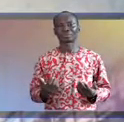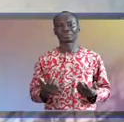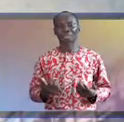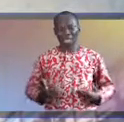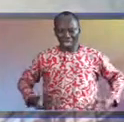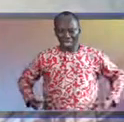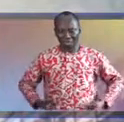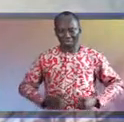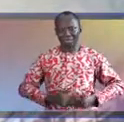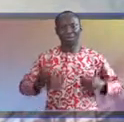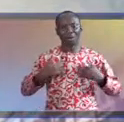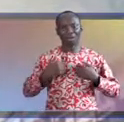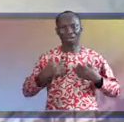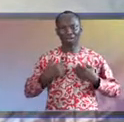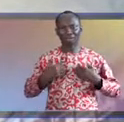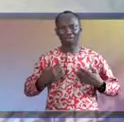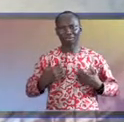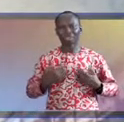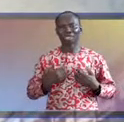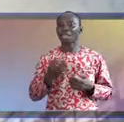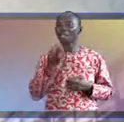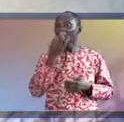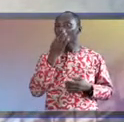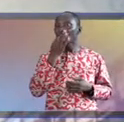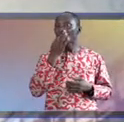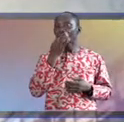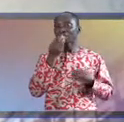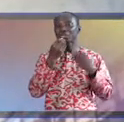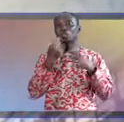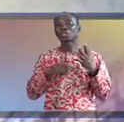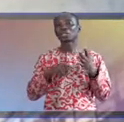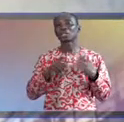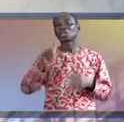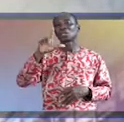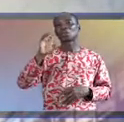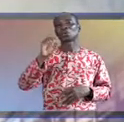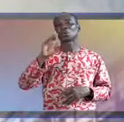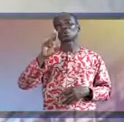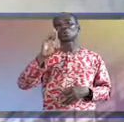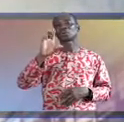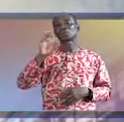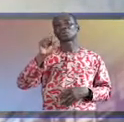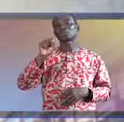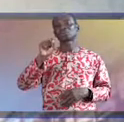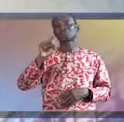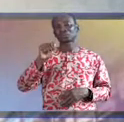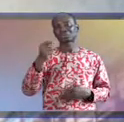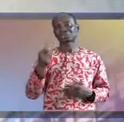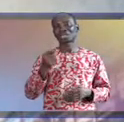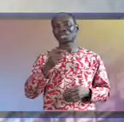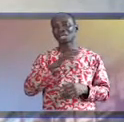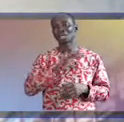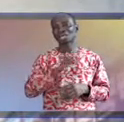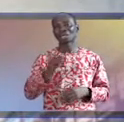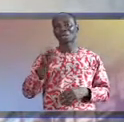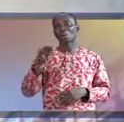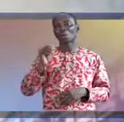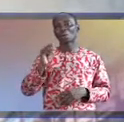around his waist, and his food was locusts and wild honey. Then